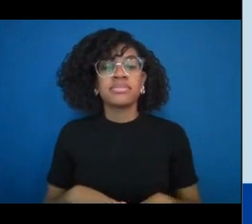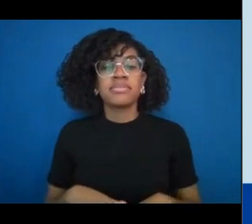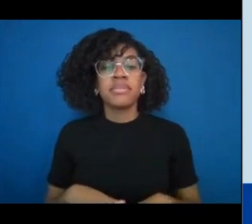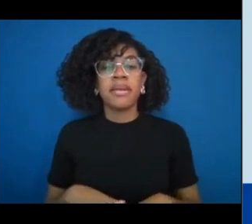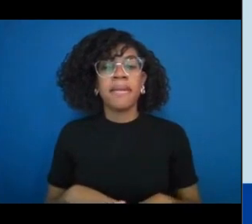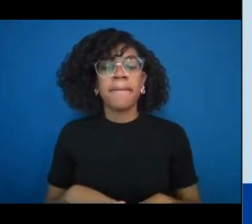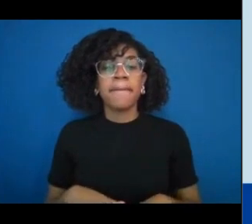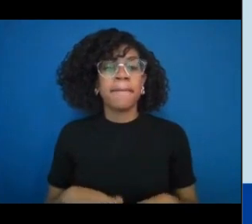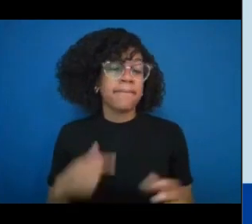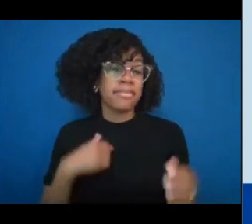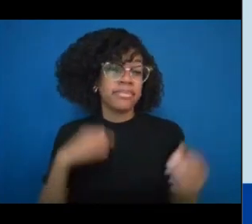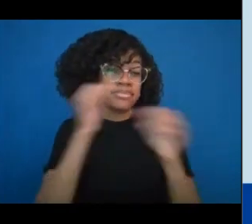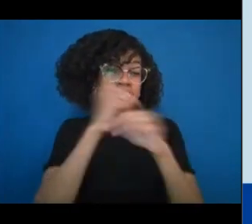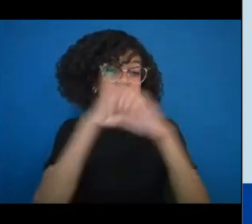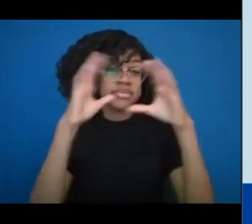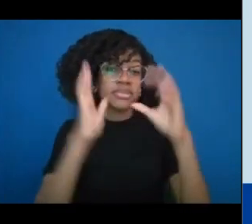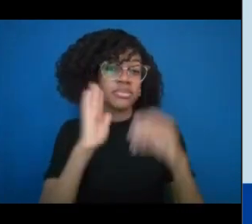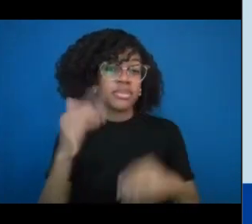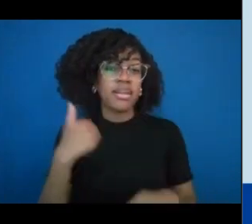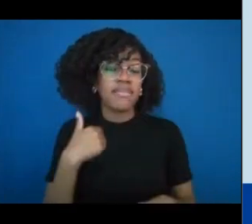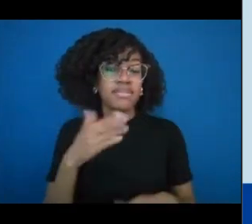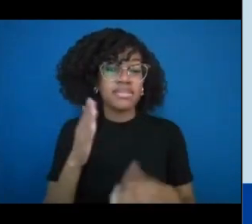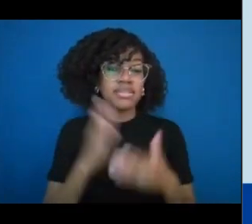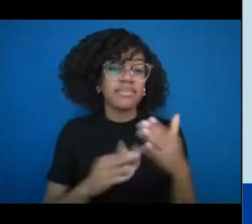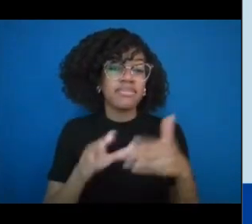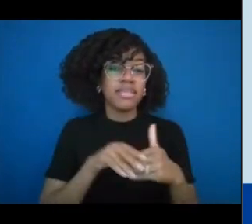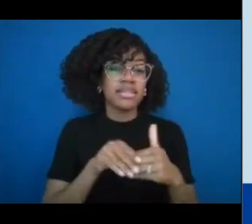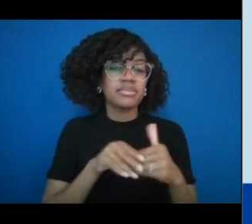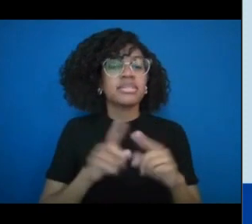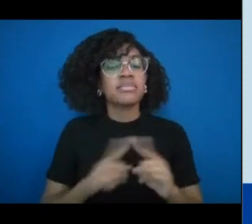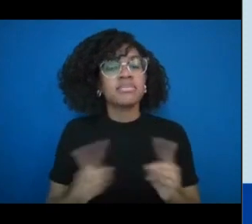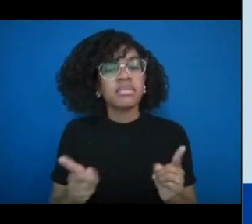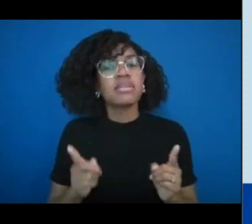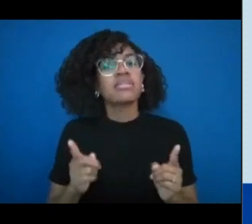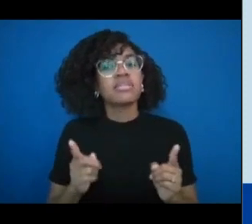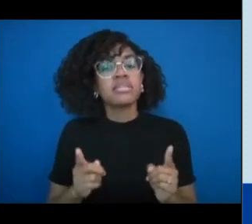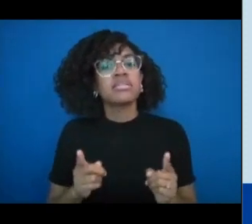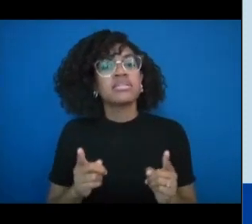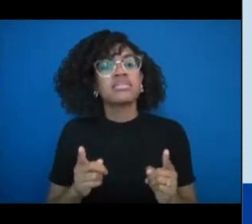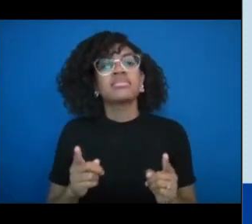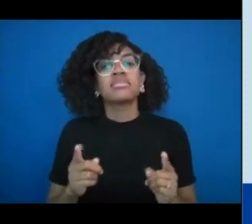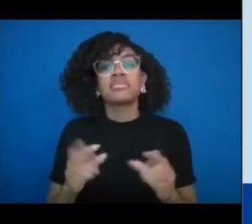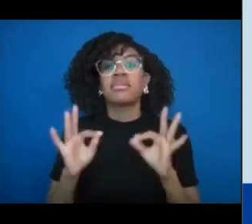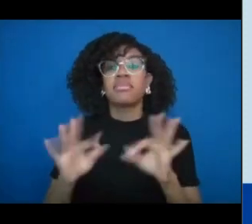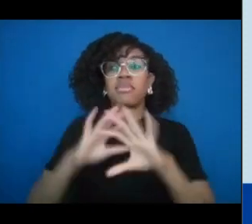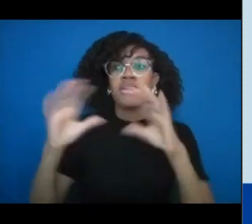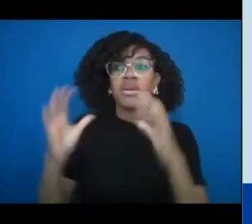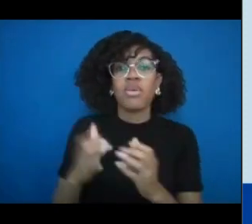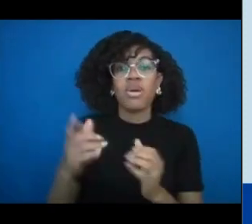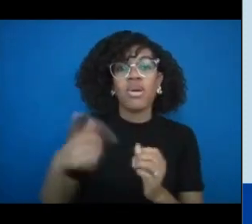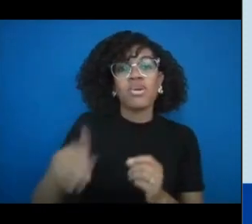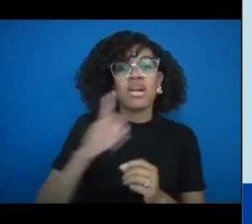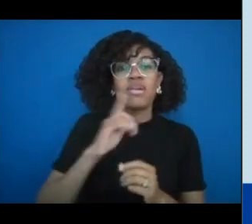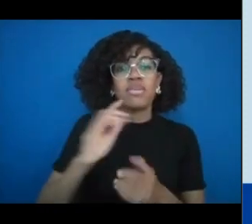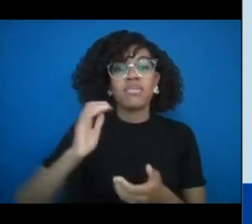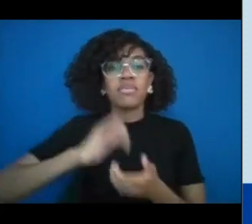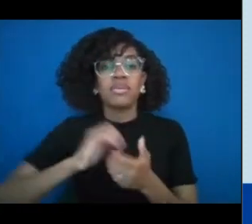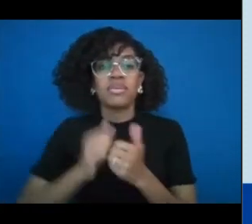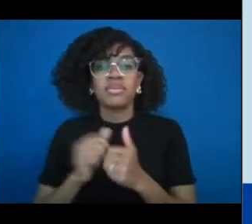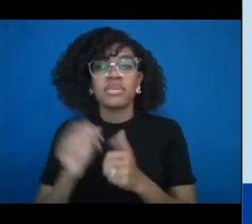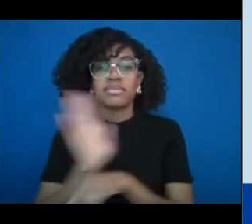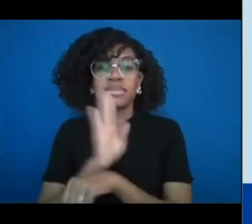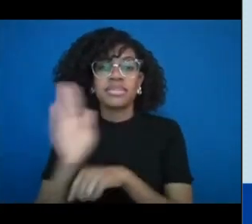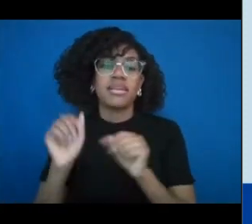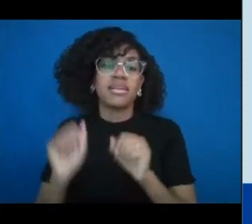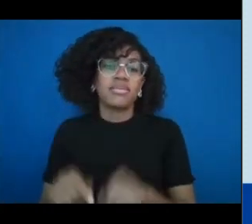I imagine there will need to be some flexibility, but ideally you're going to partner with folks who are able to honor their commitments,